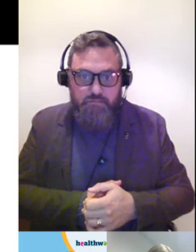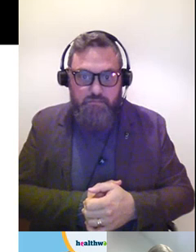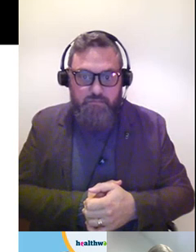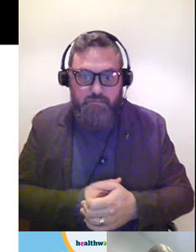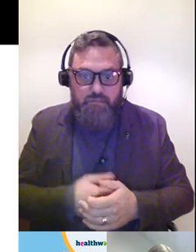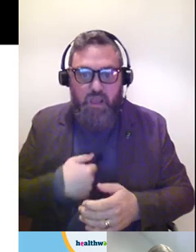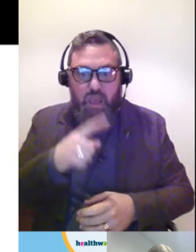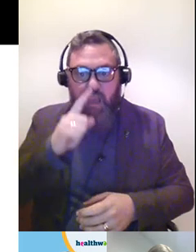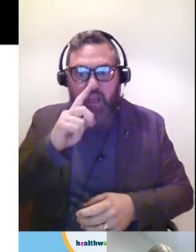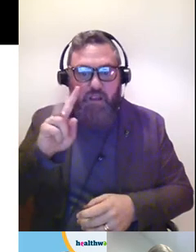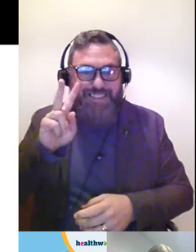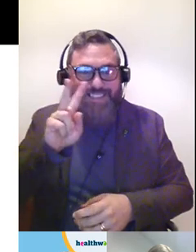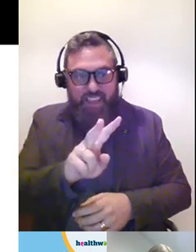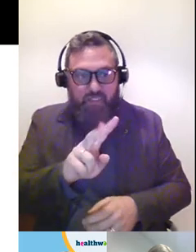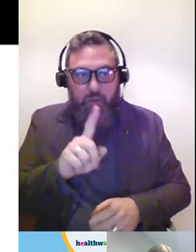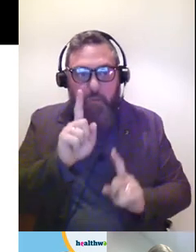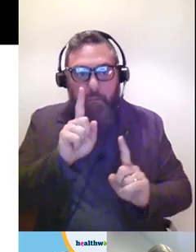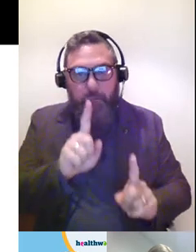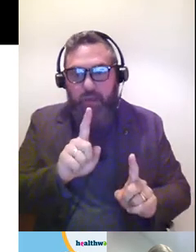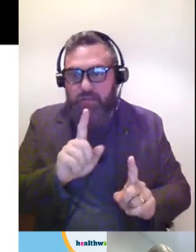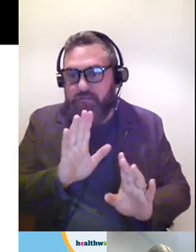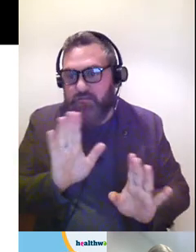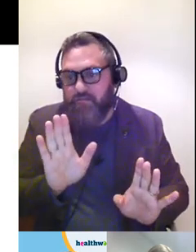I can't see them. So